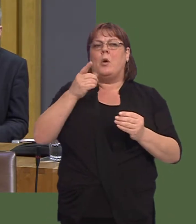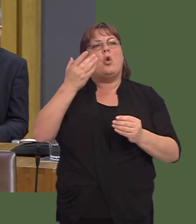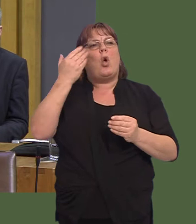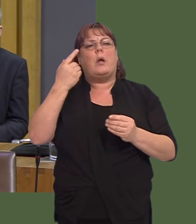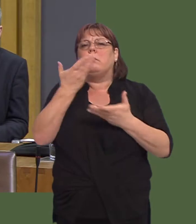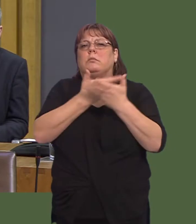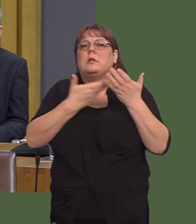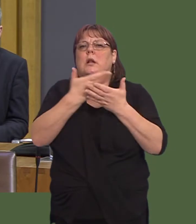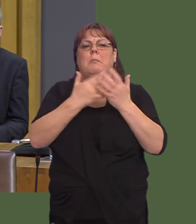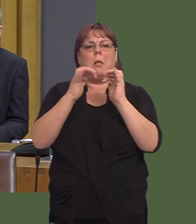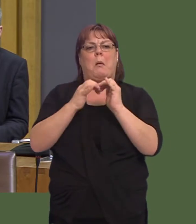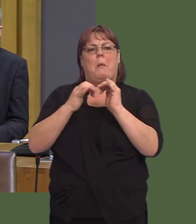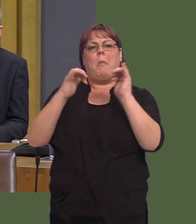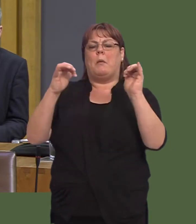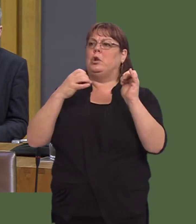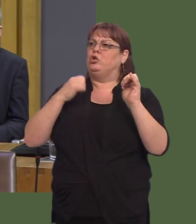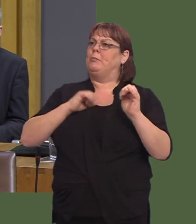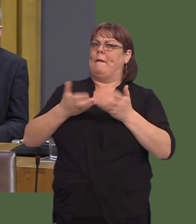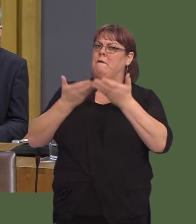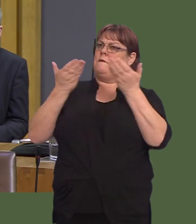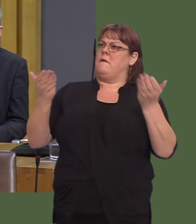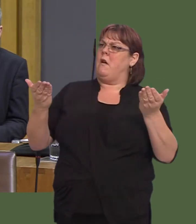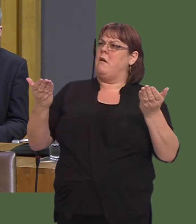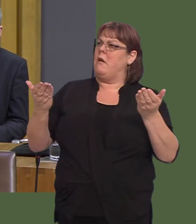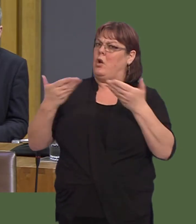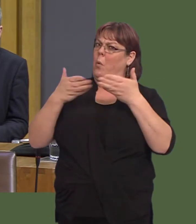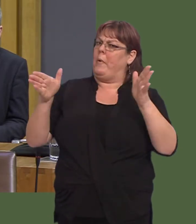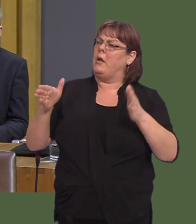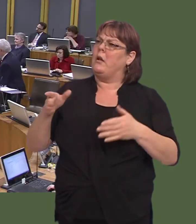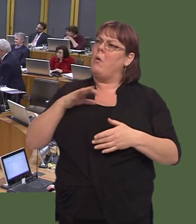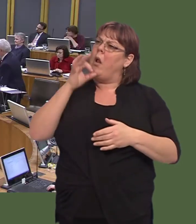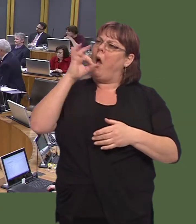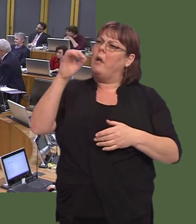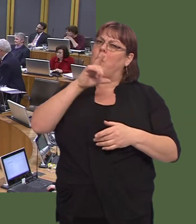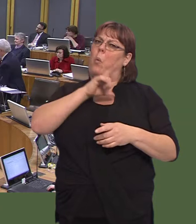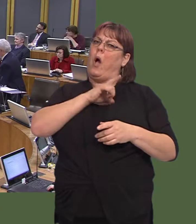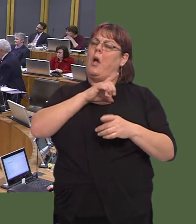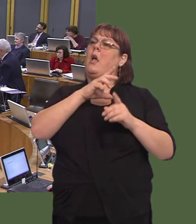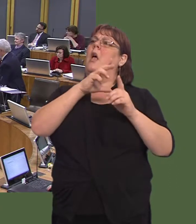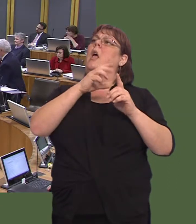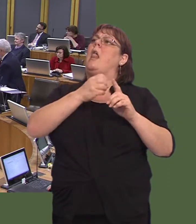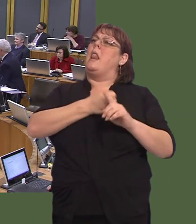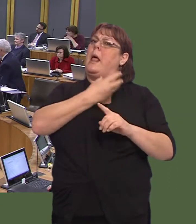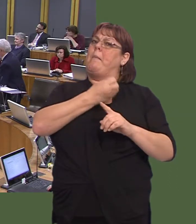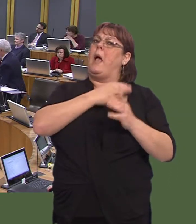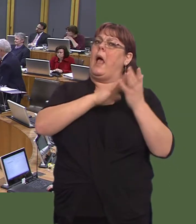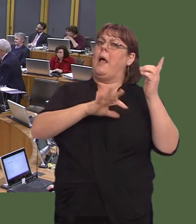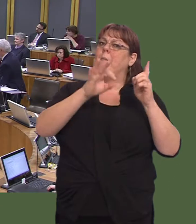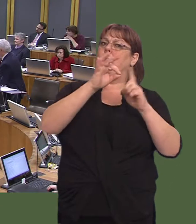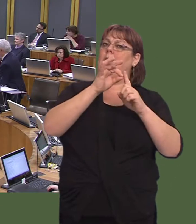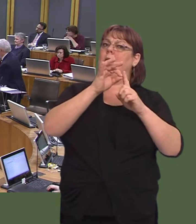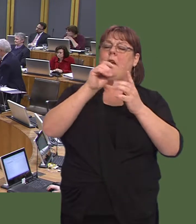earlier also about the importance of parliamentary democracy. Can you tell us, therefore, why Labour MPs voted against the